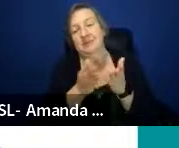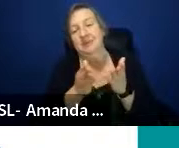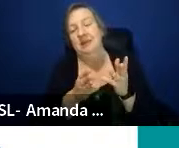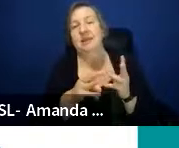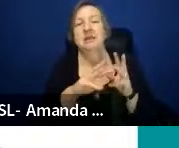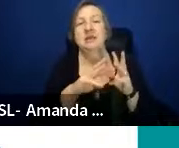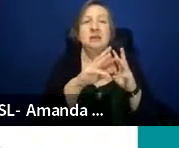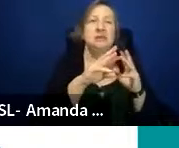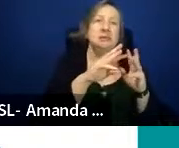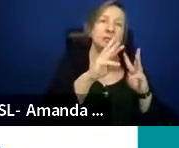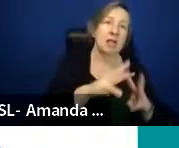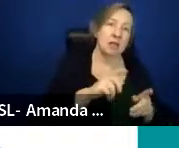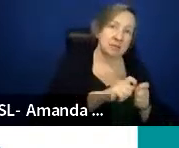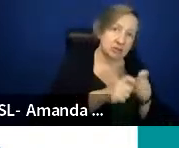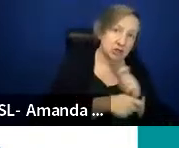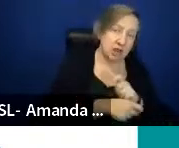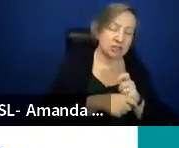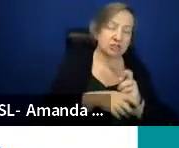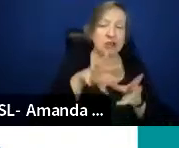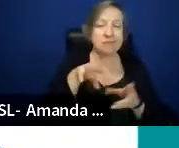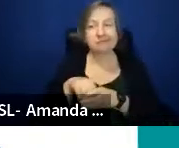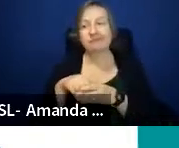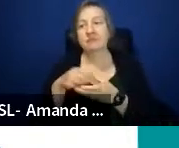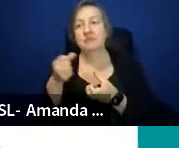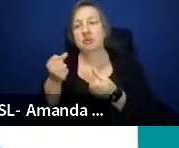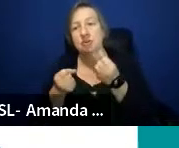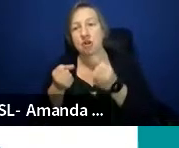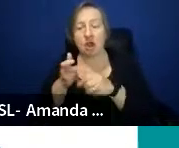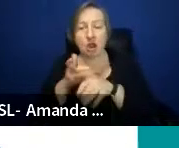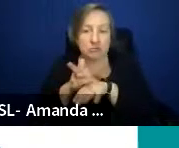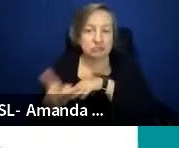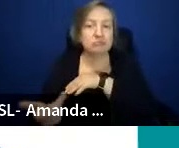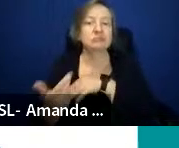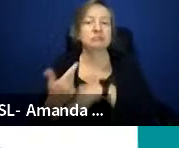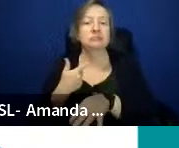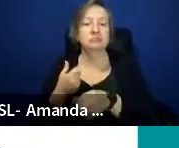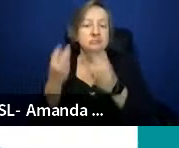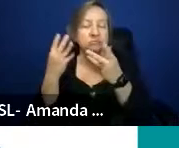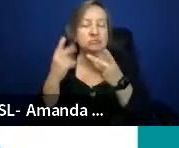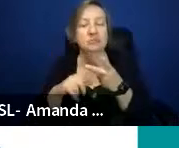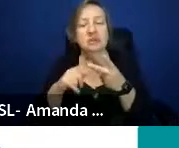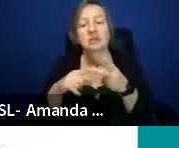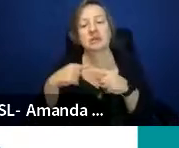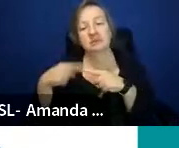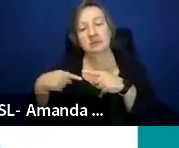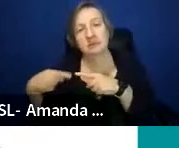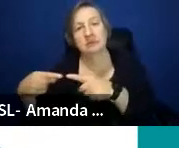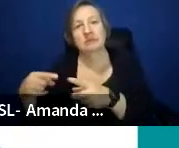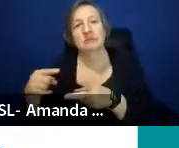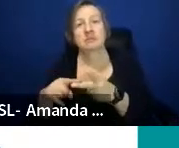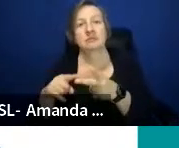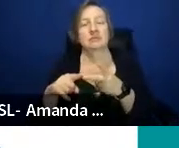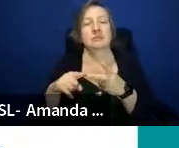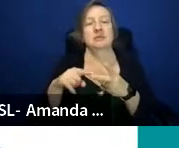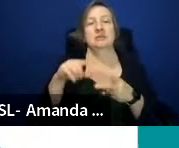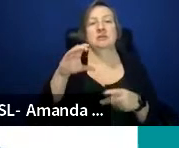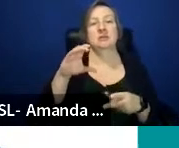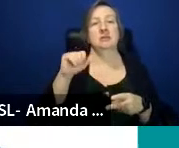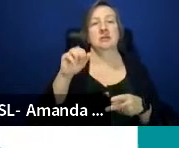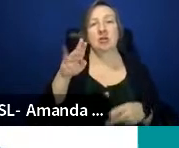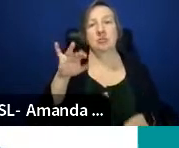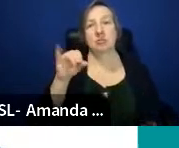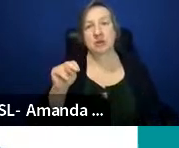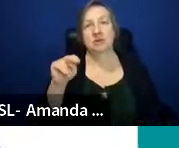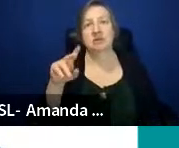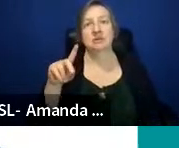miles traveled and metric tons of carbon dioxide equivalent, which is a mouthful, but that's the common metric used to